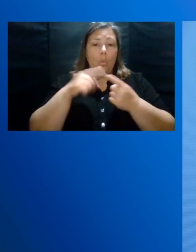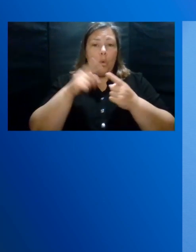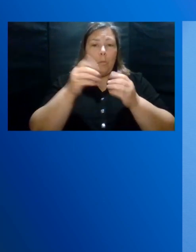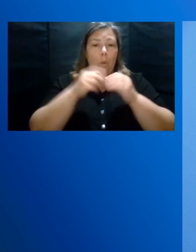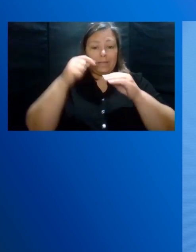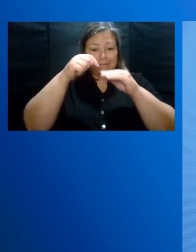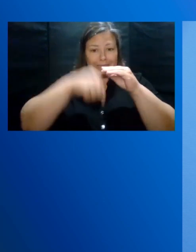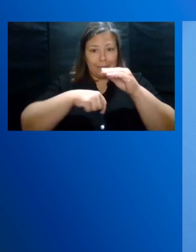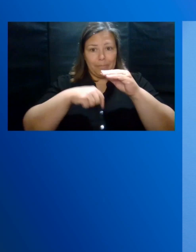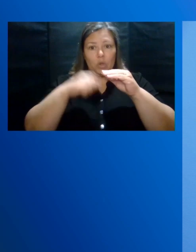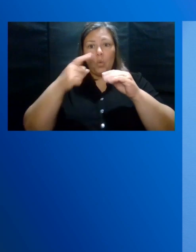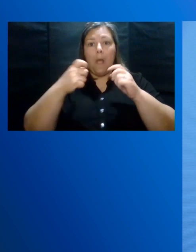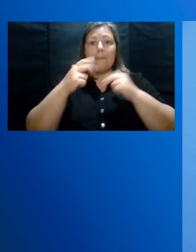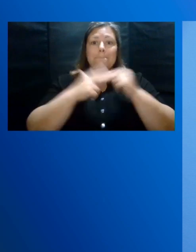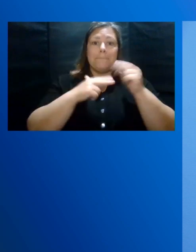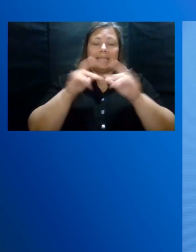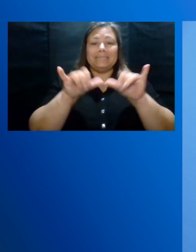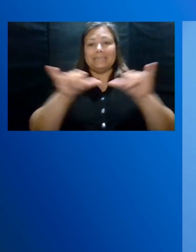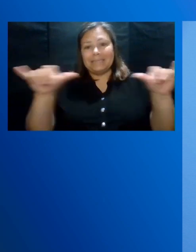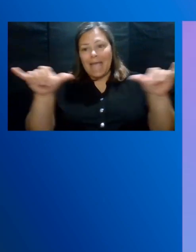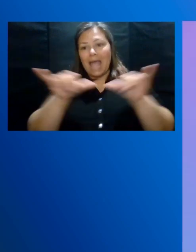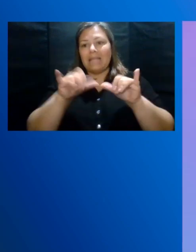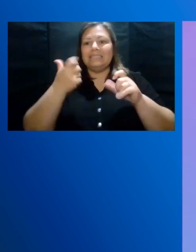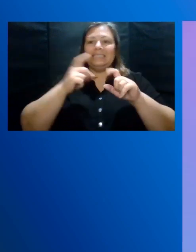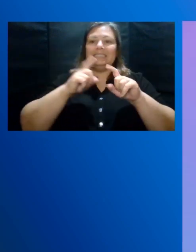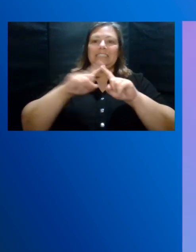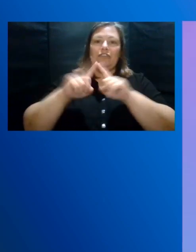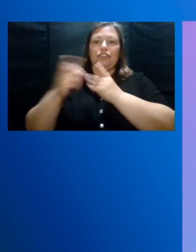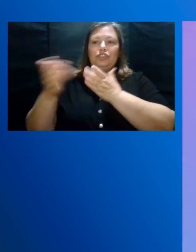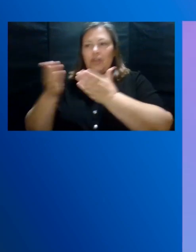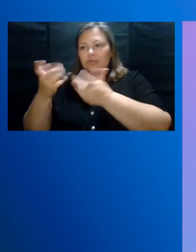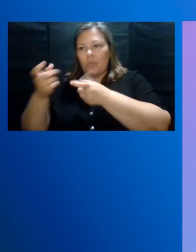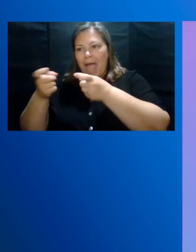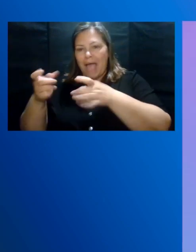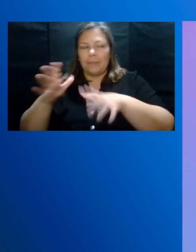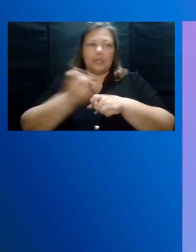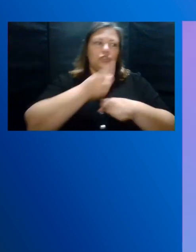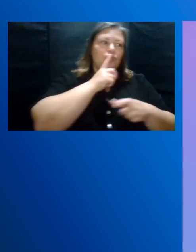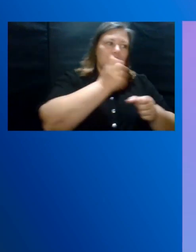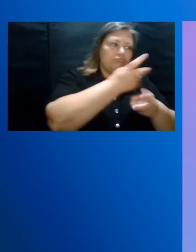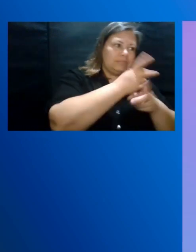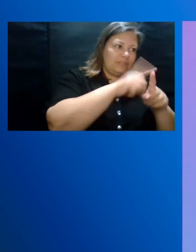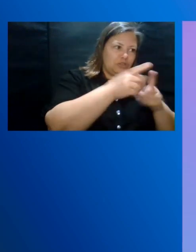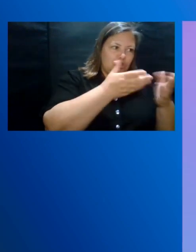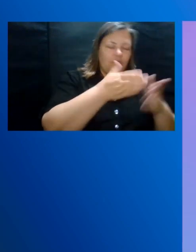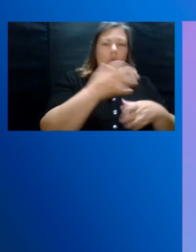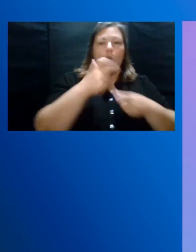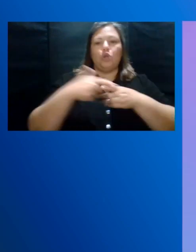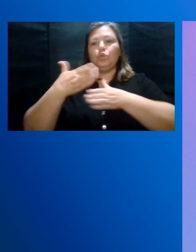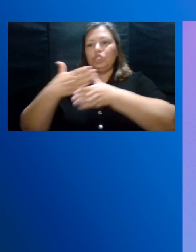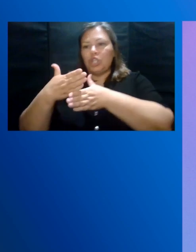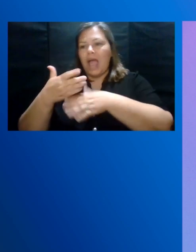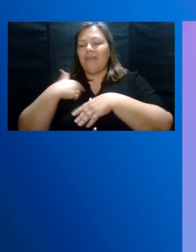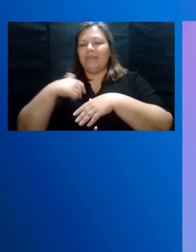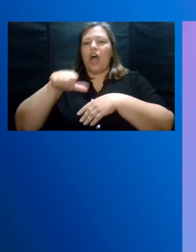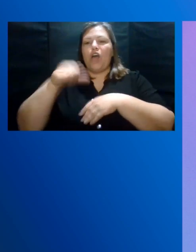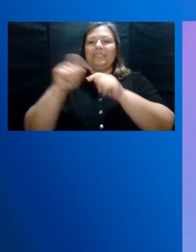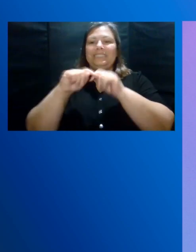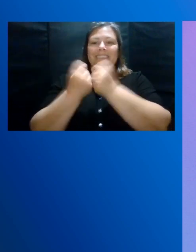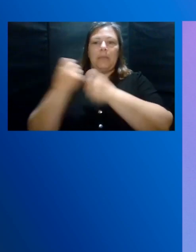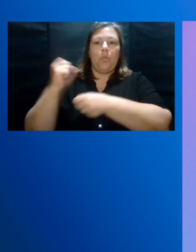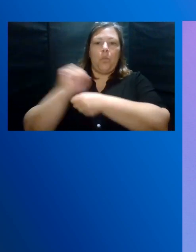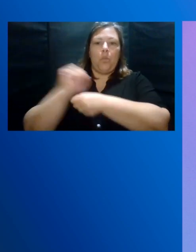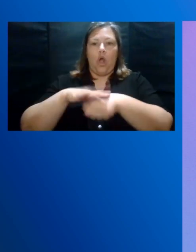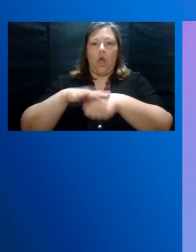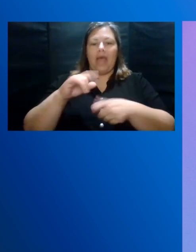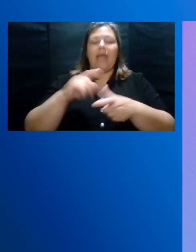start building at scale and you want to handle different services and you want to do, you want to share this and have other team members work on it, well, then you need to